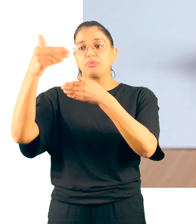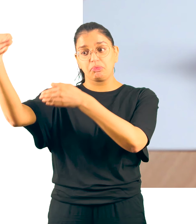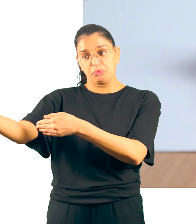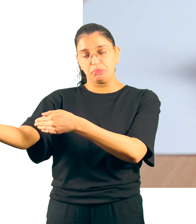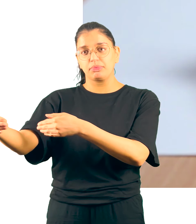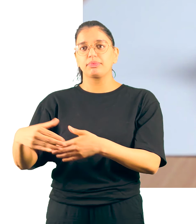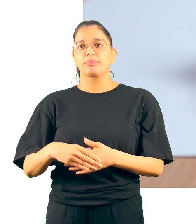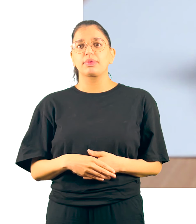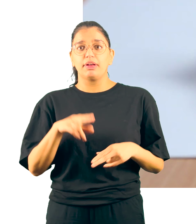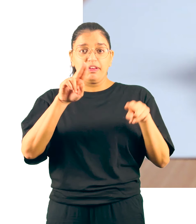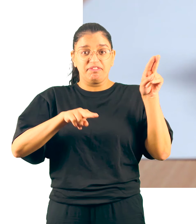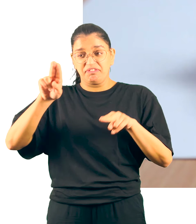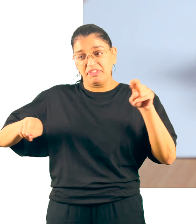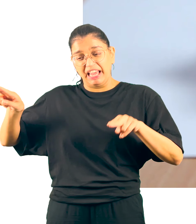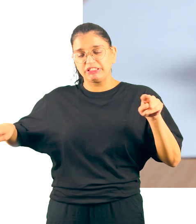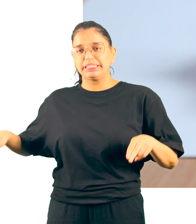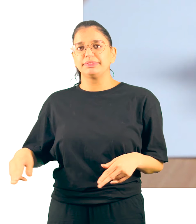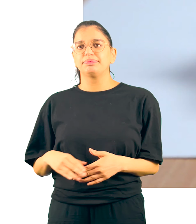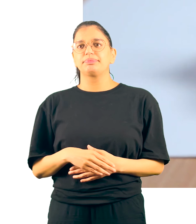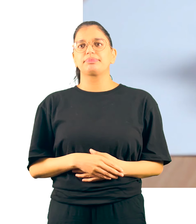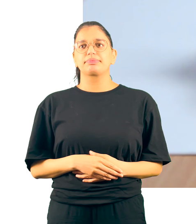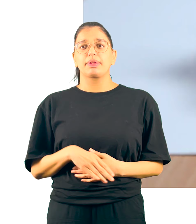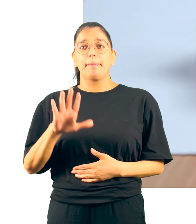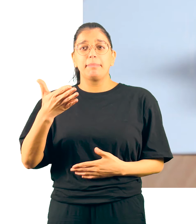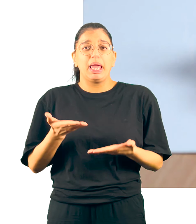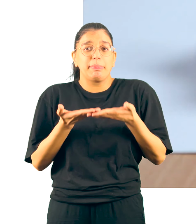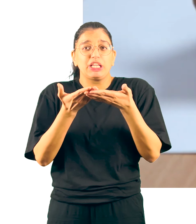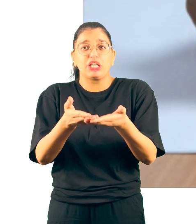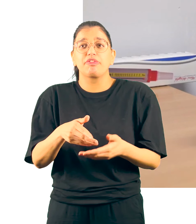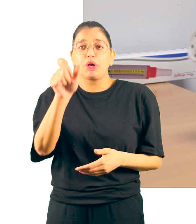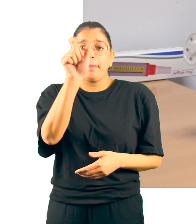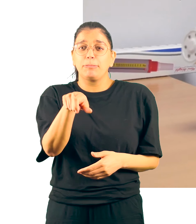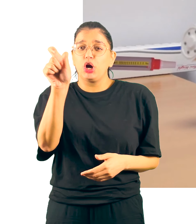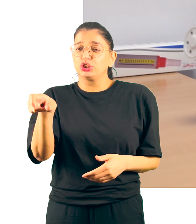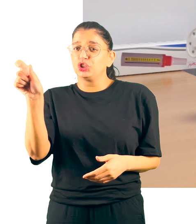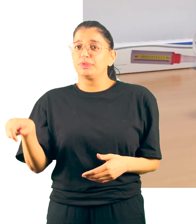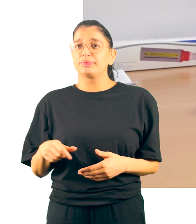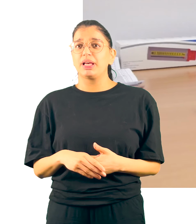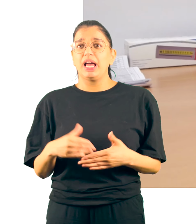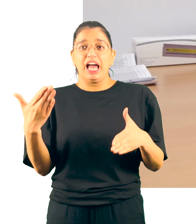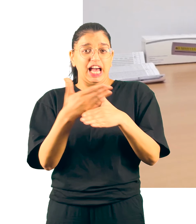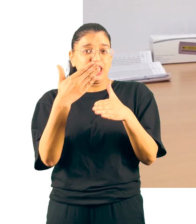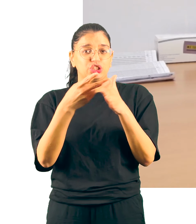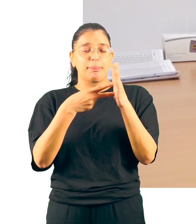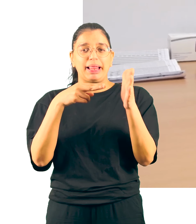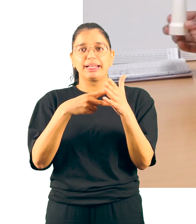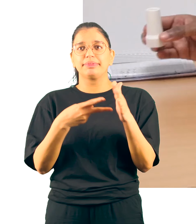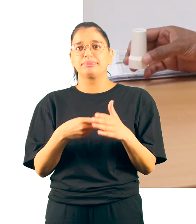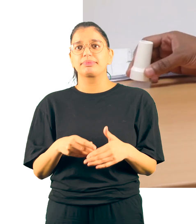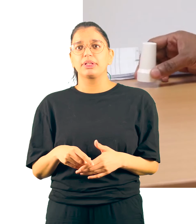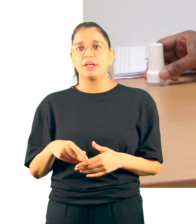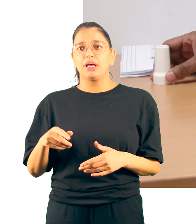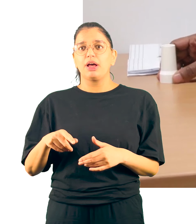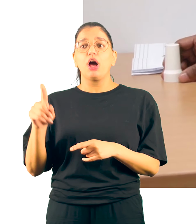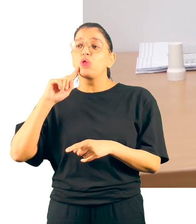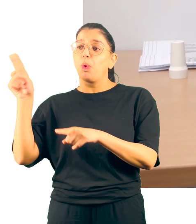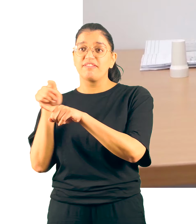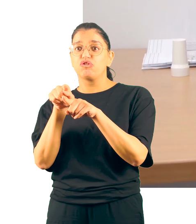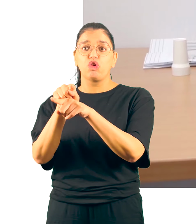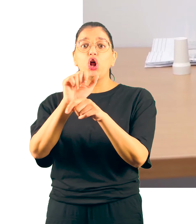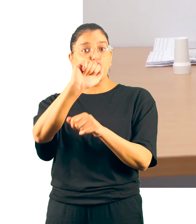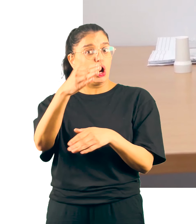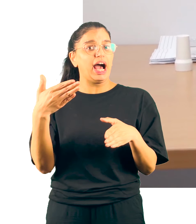if it varies. If you have been given a personalized peak flow action plan, then take your peak flow readings as directed and follow the